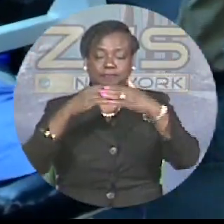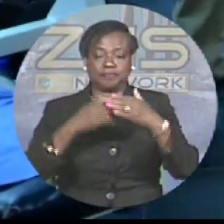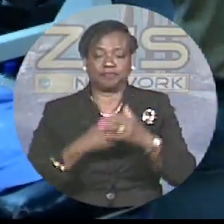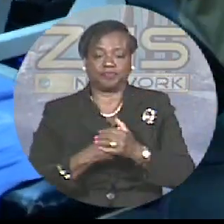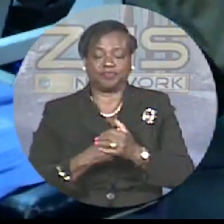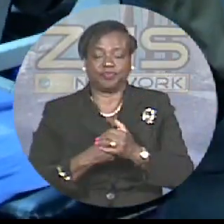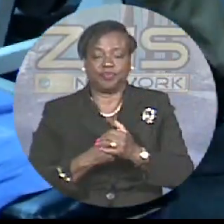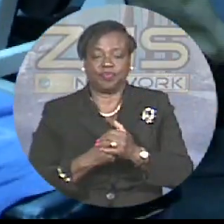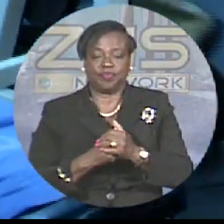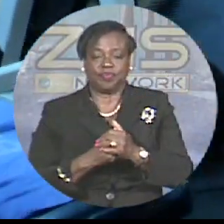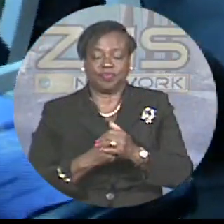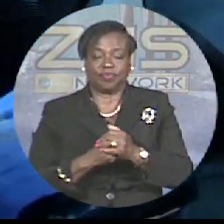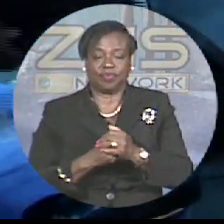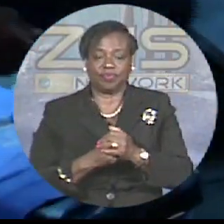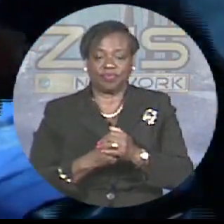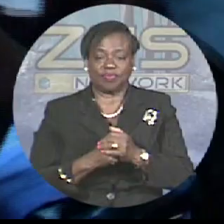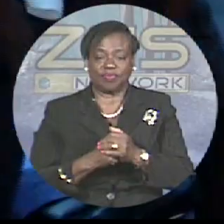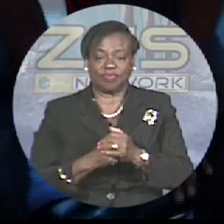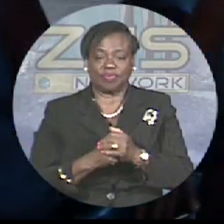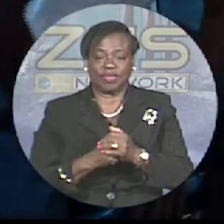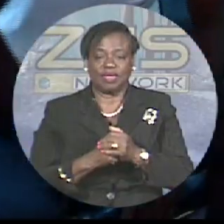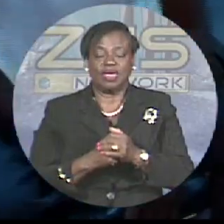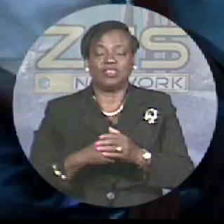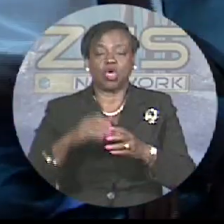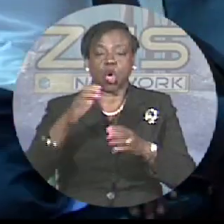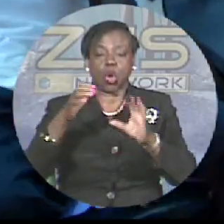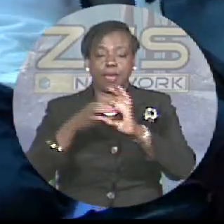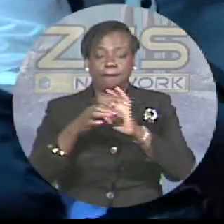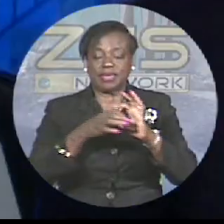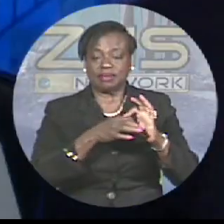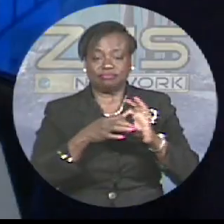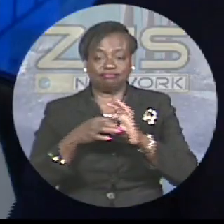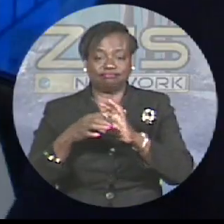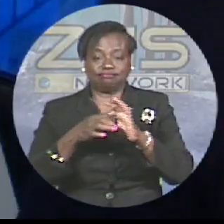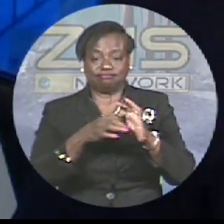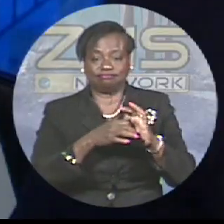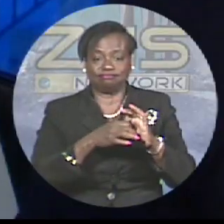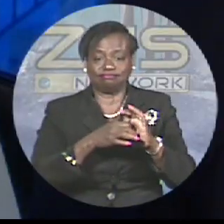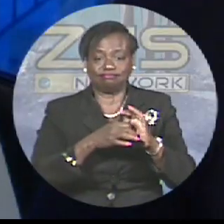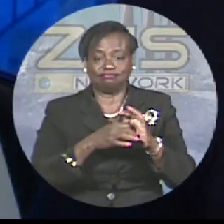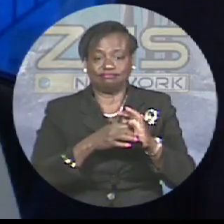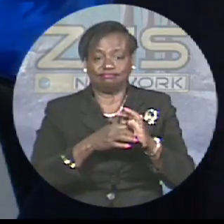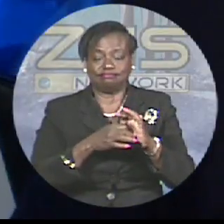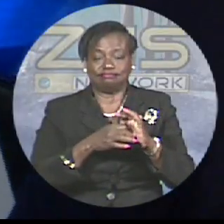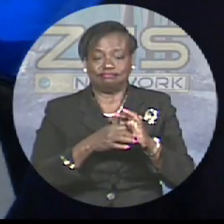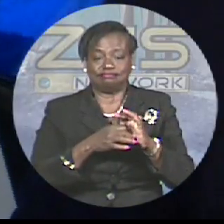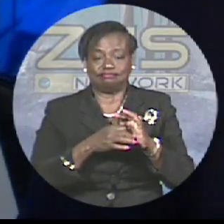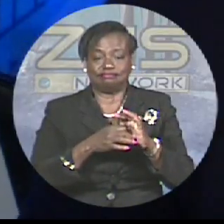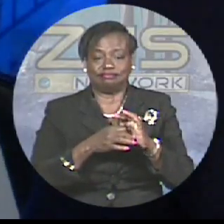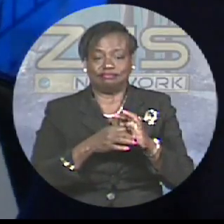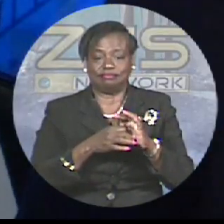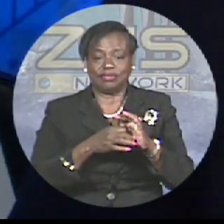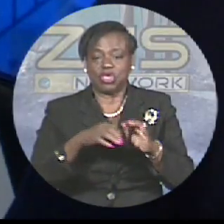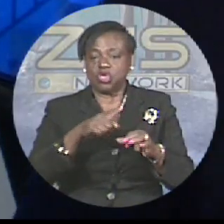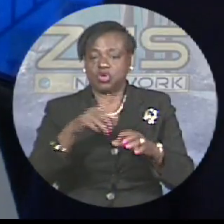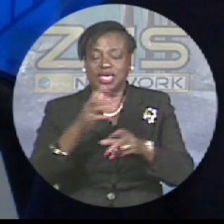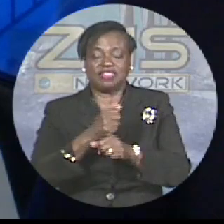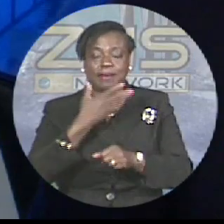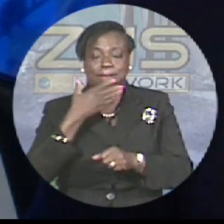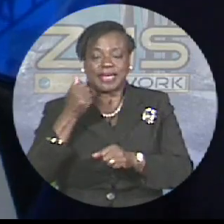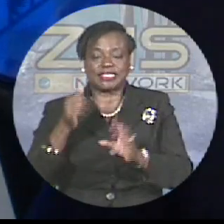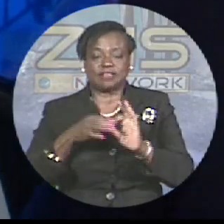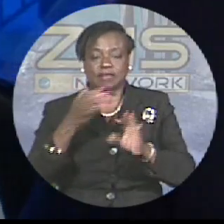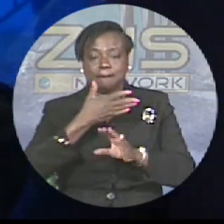because at that competition is where they hand out pro cards to go to the Mr. Olympia, and so you get the best of the best from every